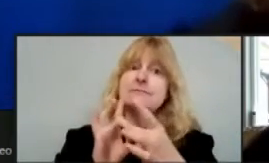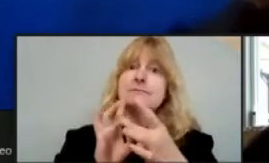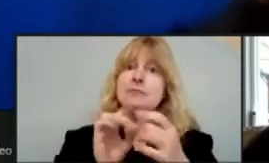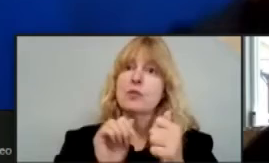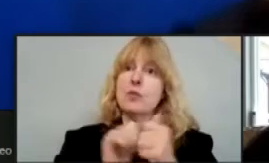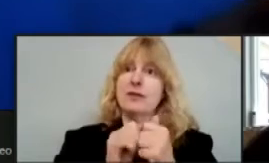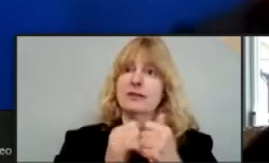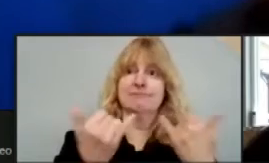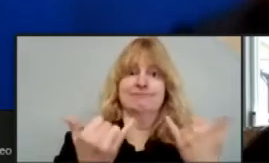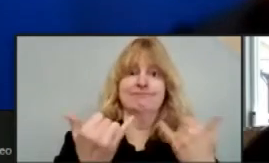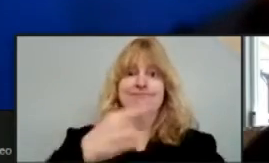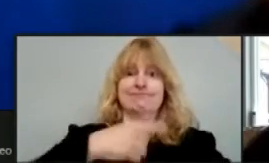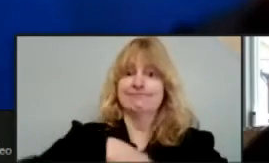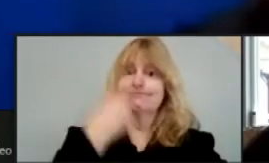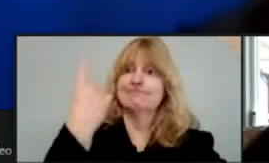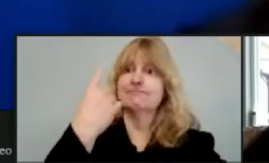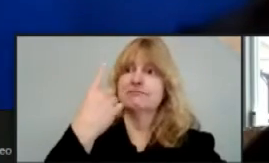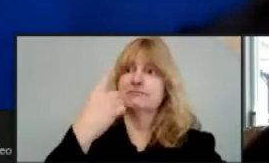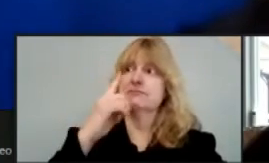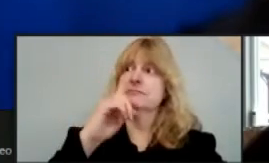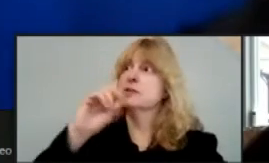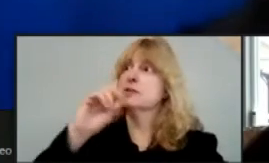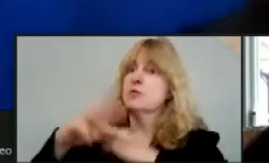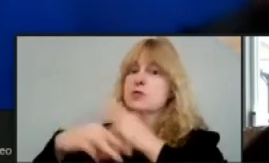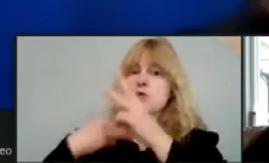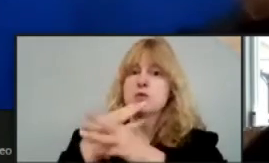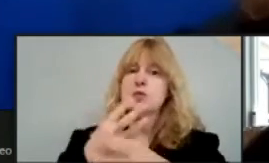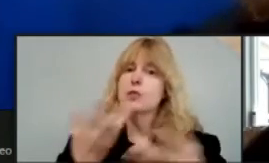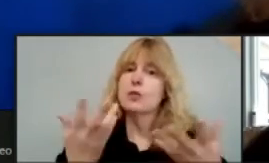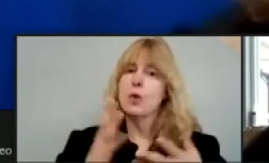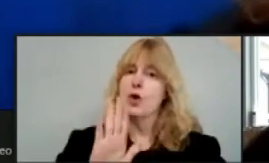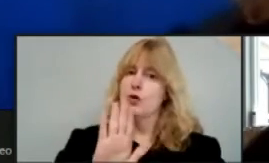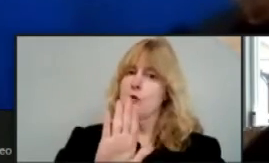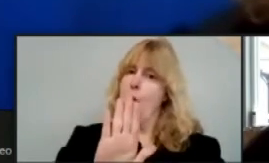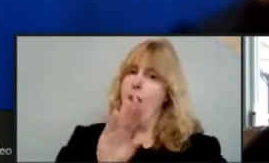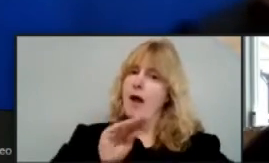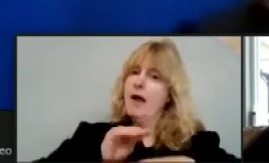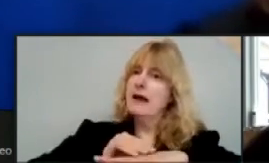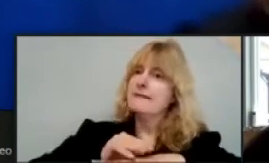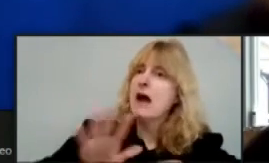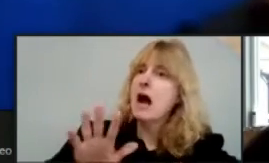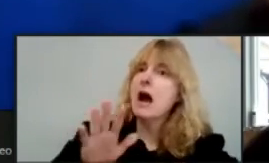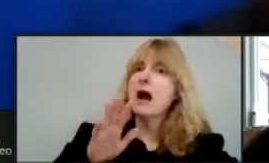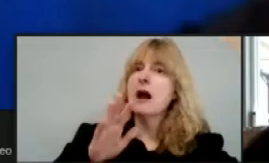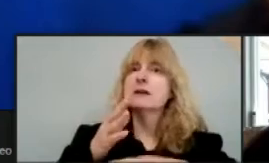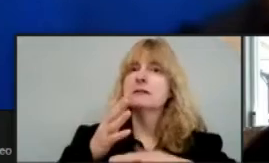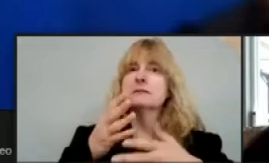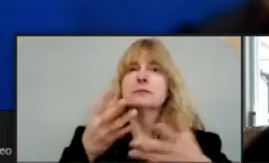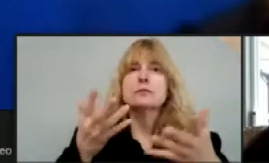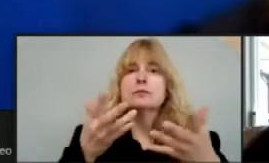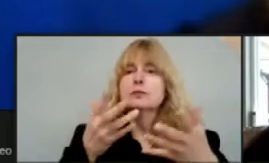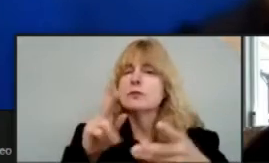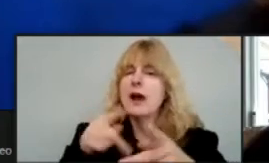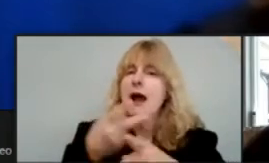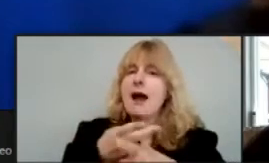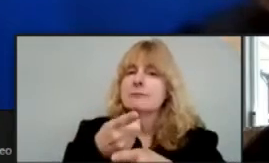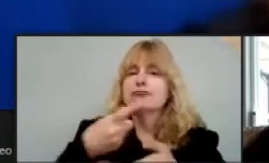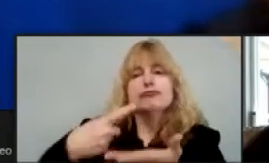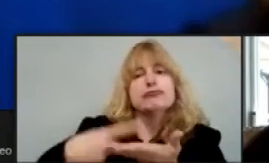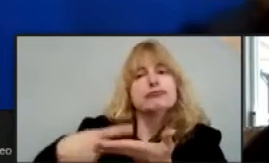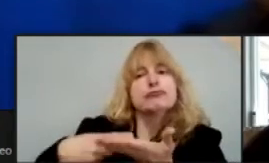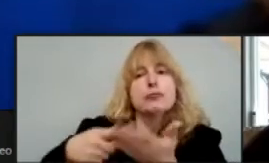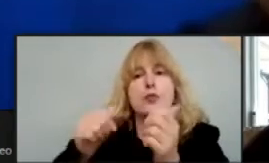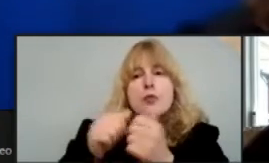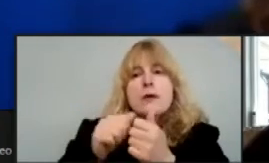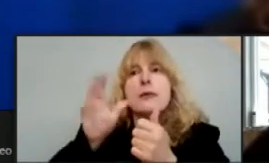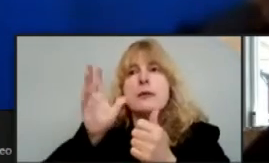your advice? What is your thinking about? What are the conversations that parents and grandparents and adults need to be having